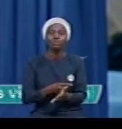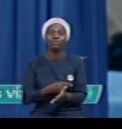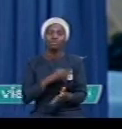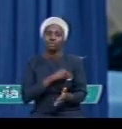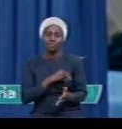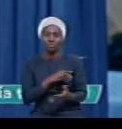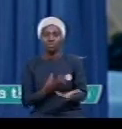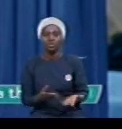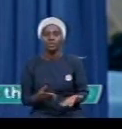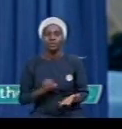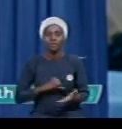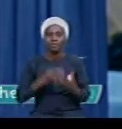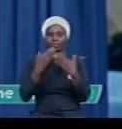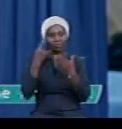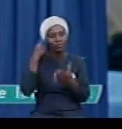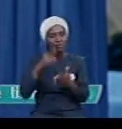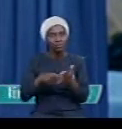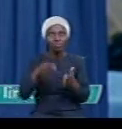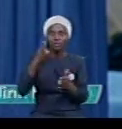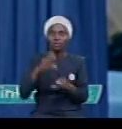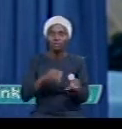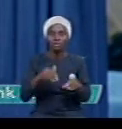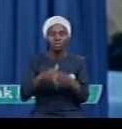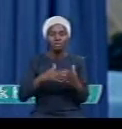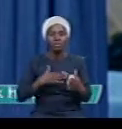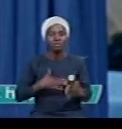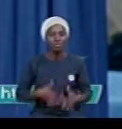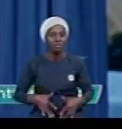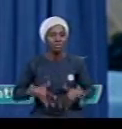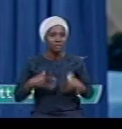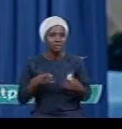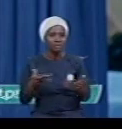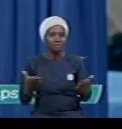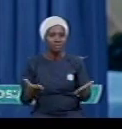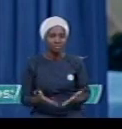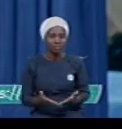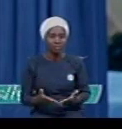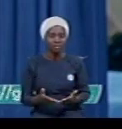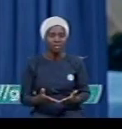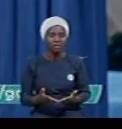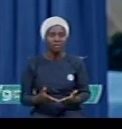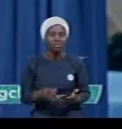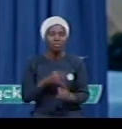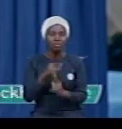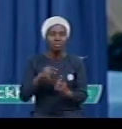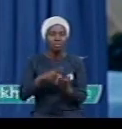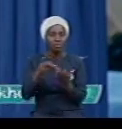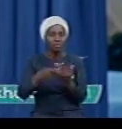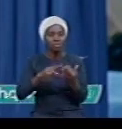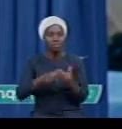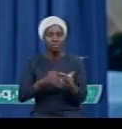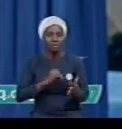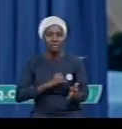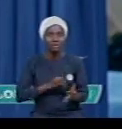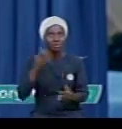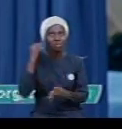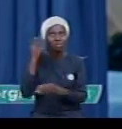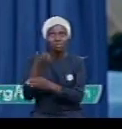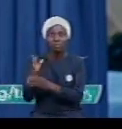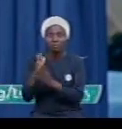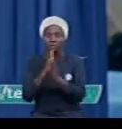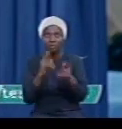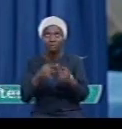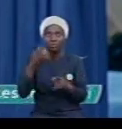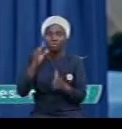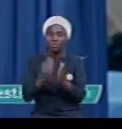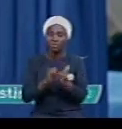bere fun isoji yi ni mo ti bere si be Olorun pe Oluwa. Mo ni irora ninu ese mi lati